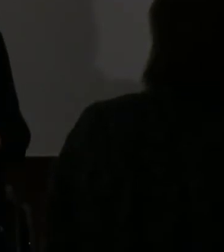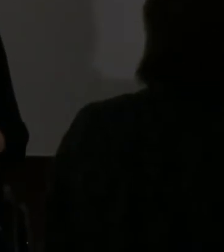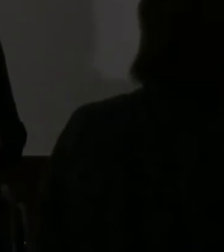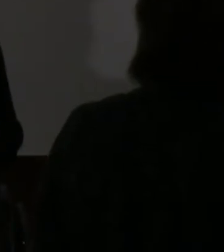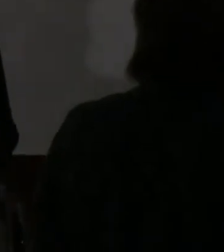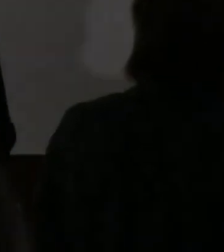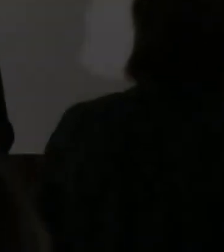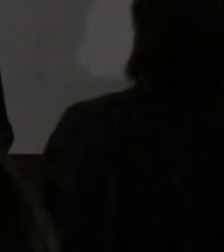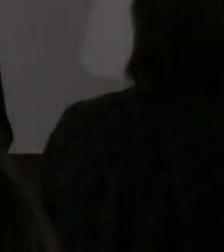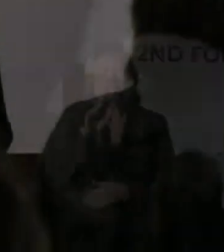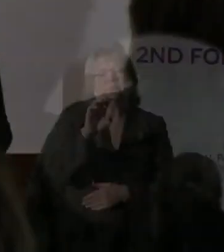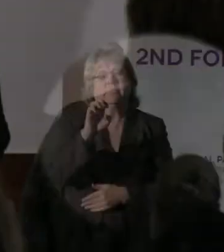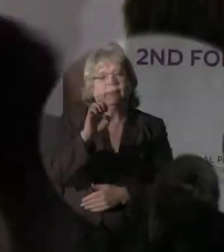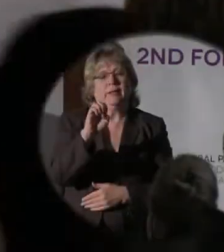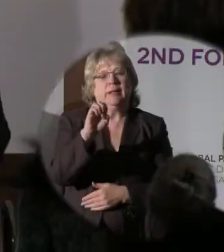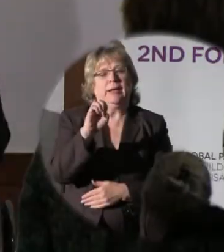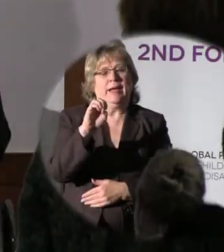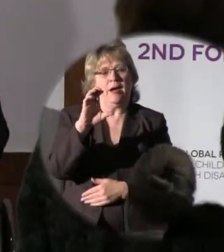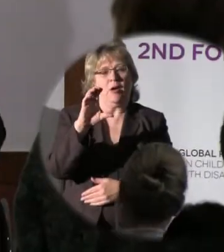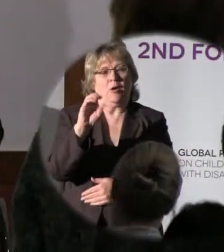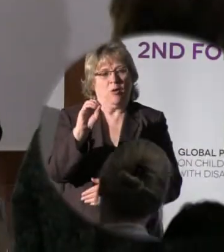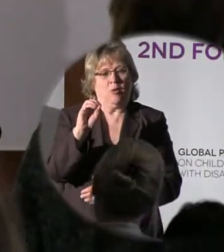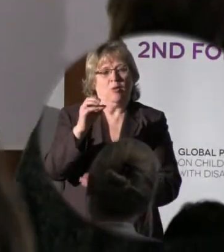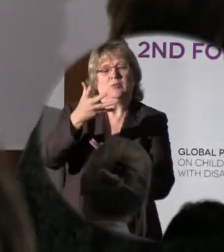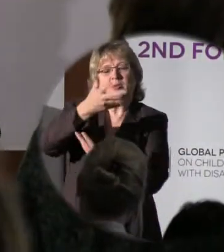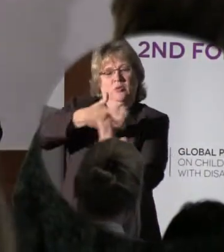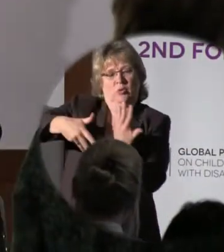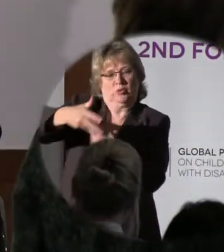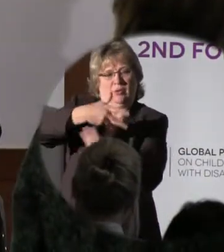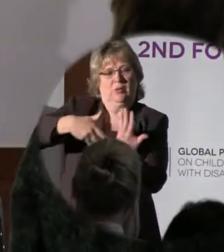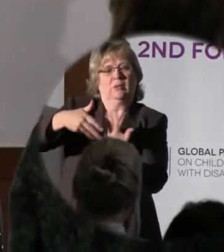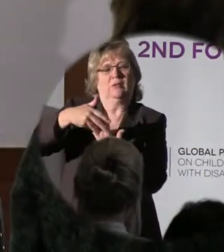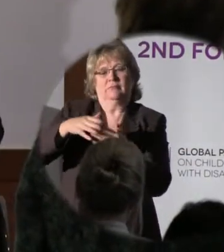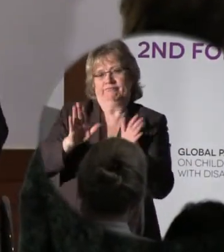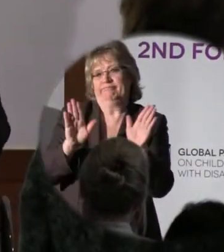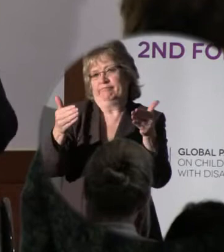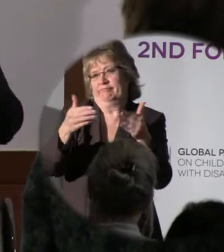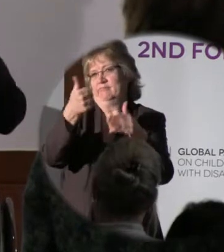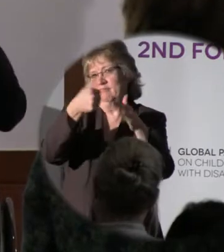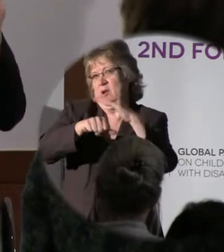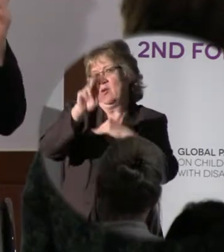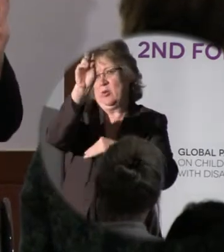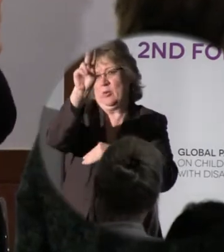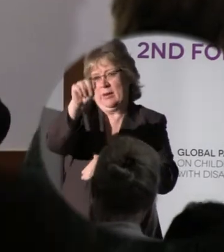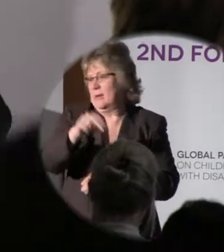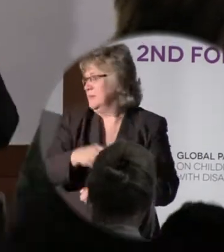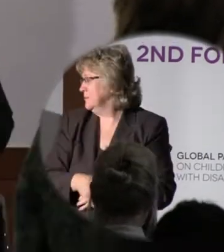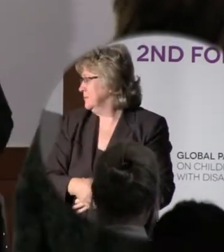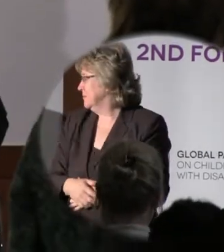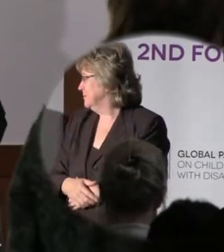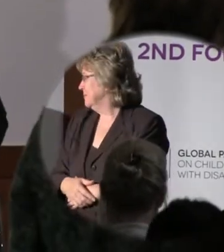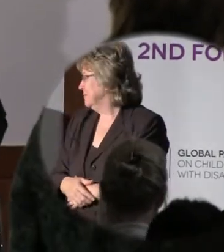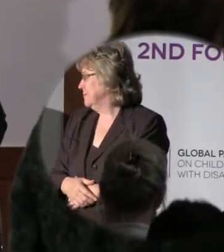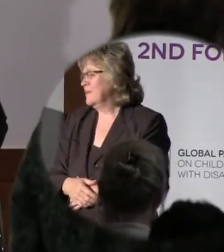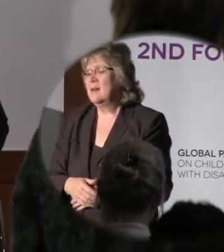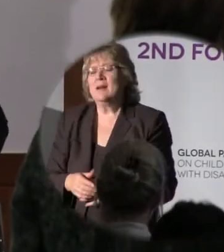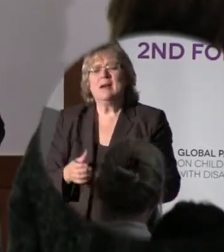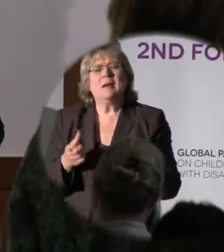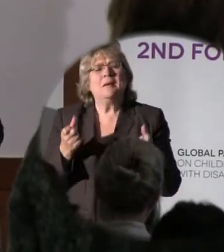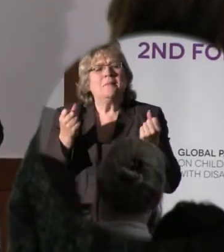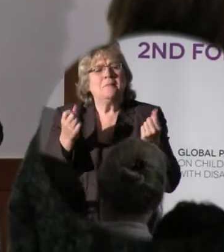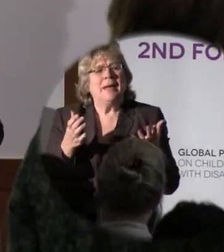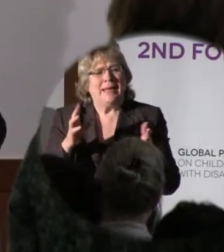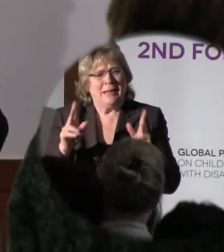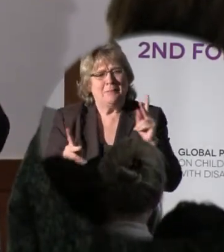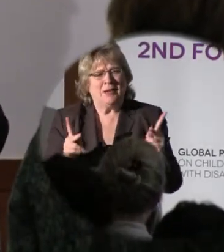Social Affairs. I'm Italian, and Italians are known to be people who use their hands when they speak. So I wonder what